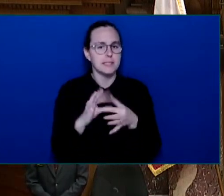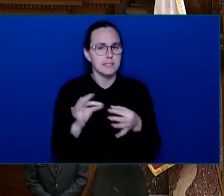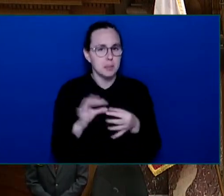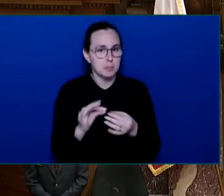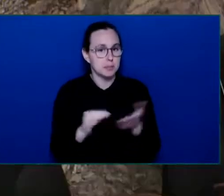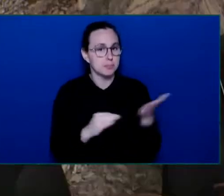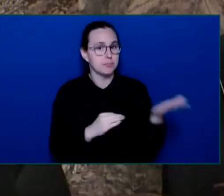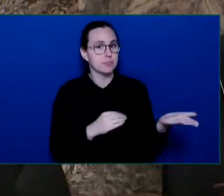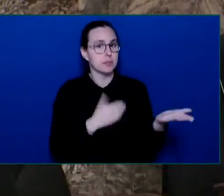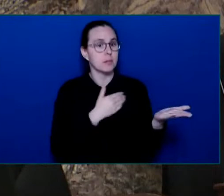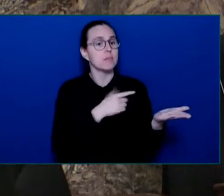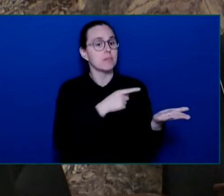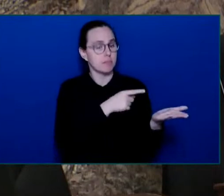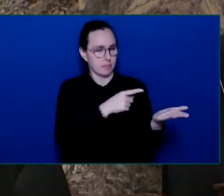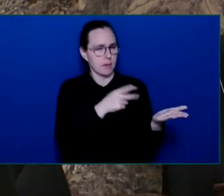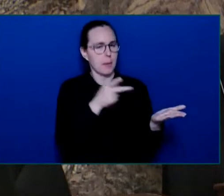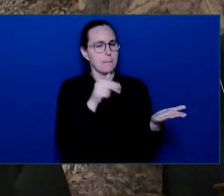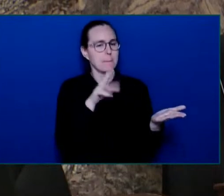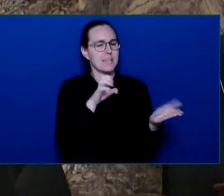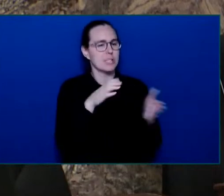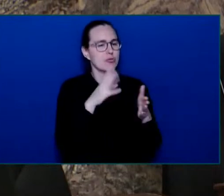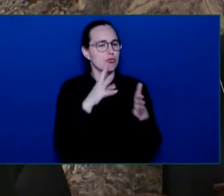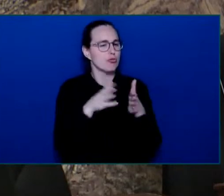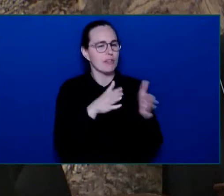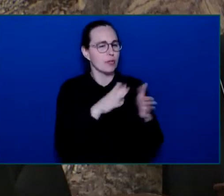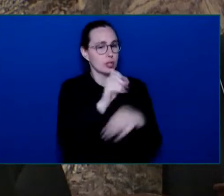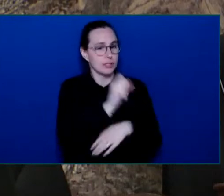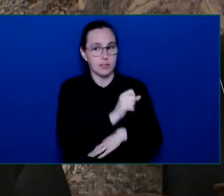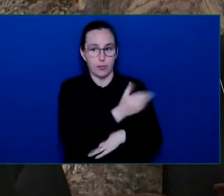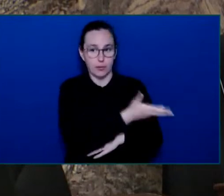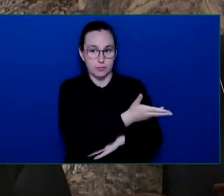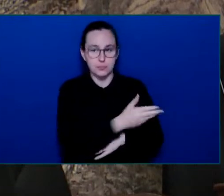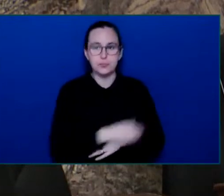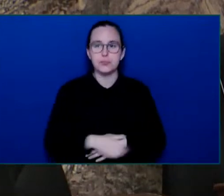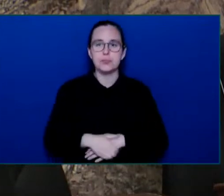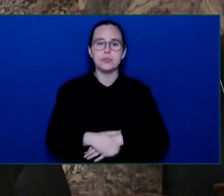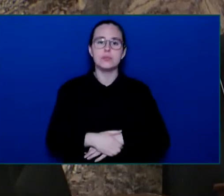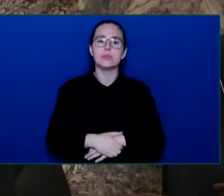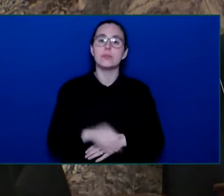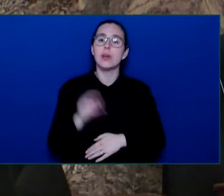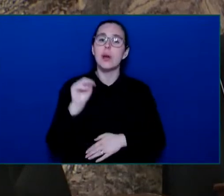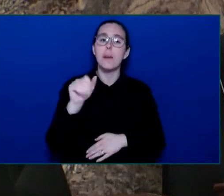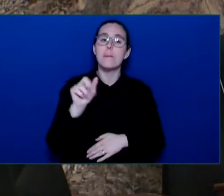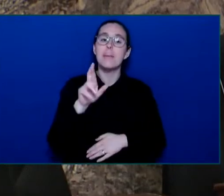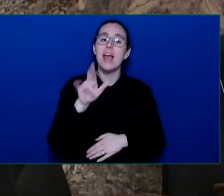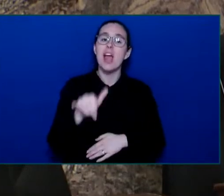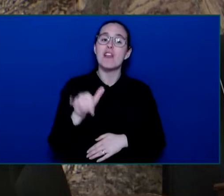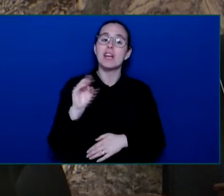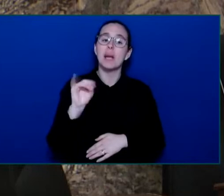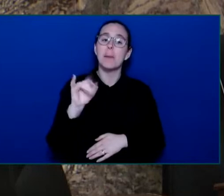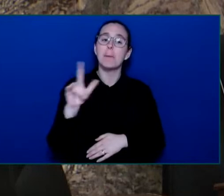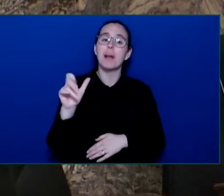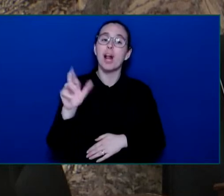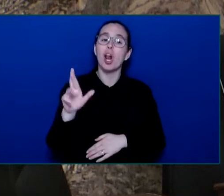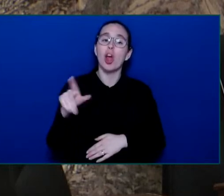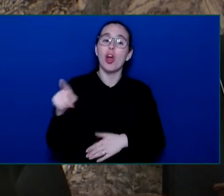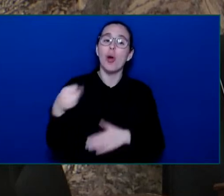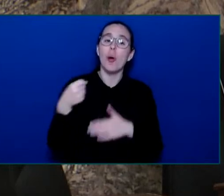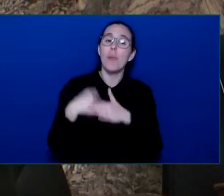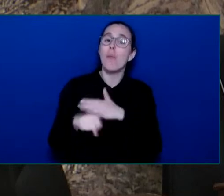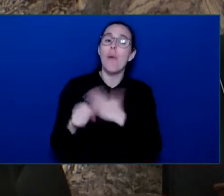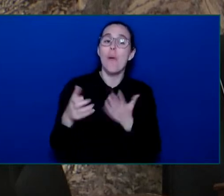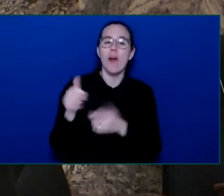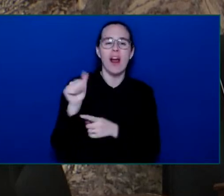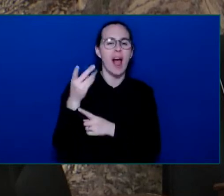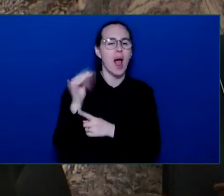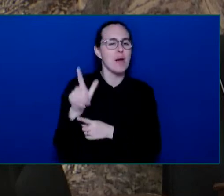Mary Miller was born April 30th in Doe River area, just north of Rolla, British Columbia, a small farming community, and she